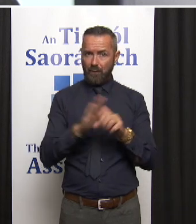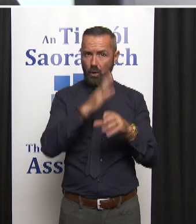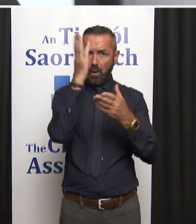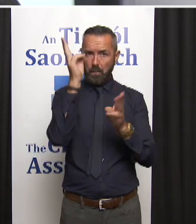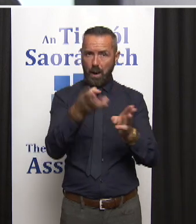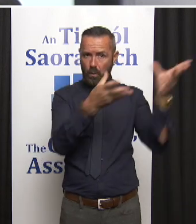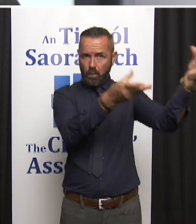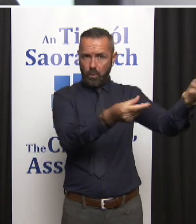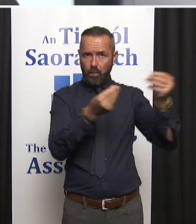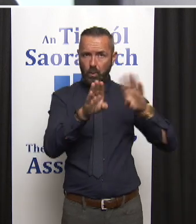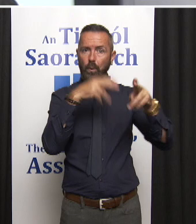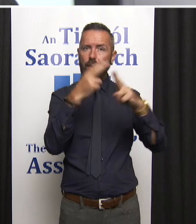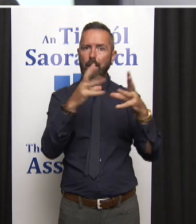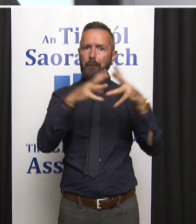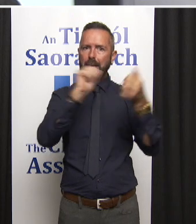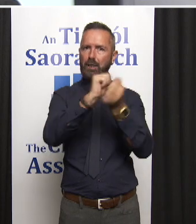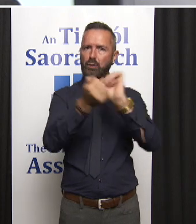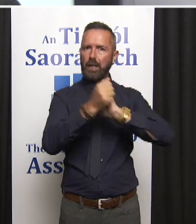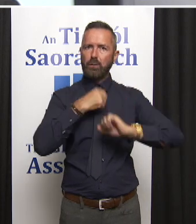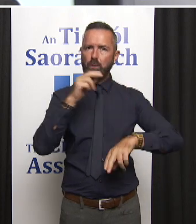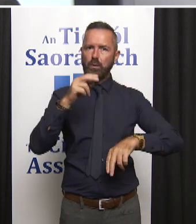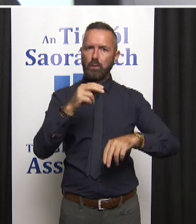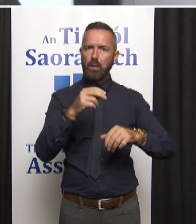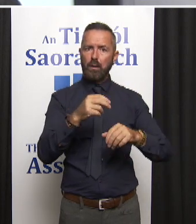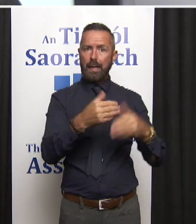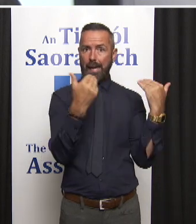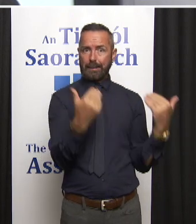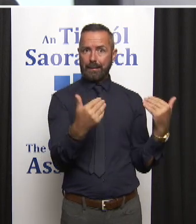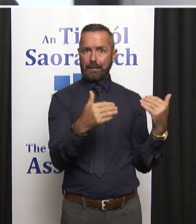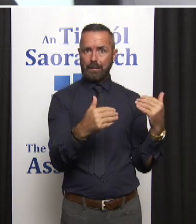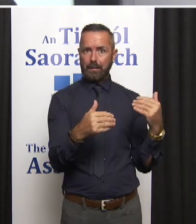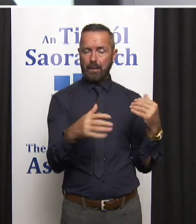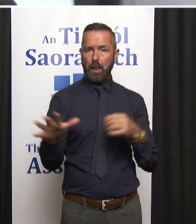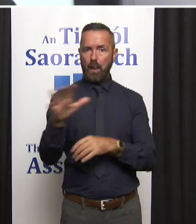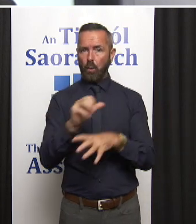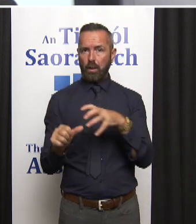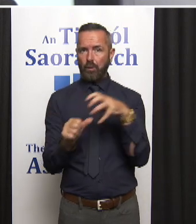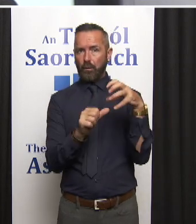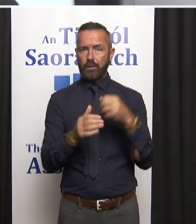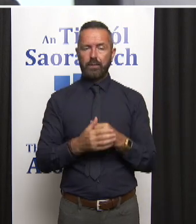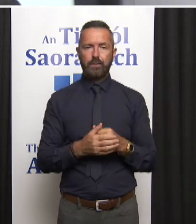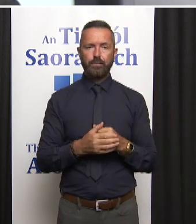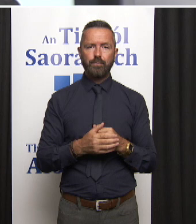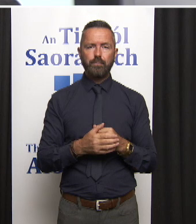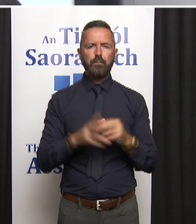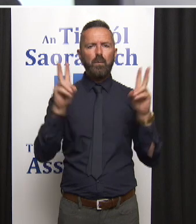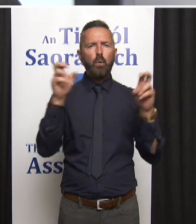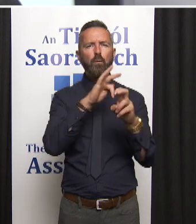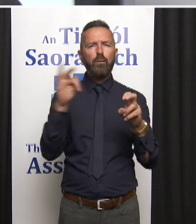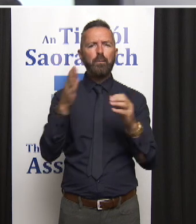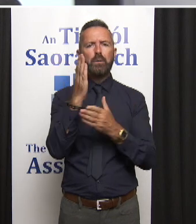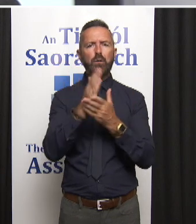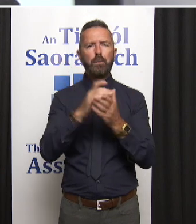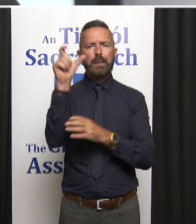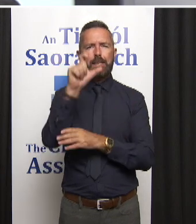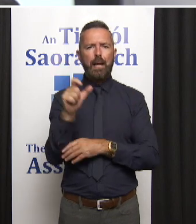without significant changes to the existing local authorities. To borrow from the great Italian novelist Lampedusa and